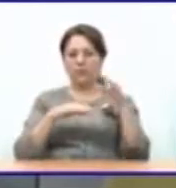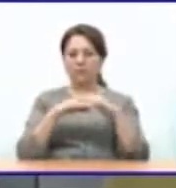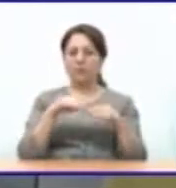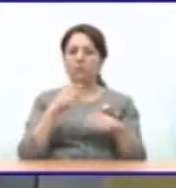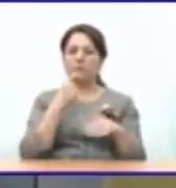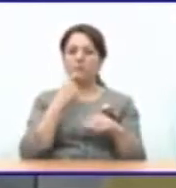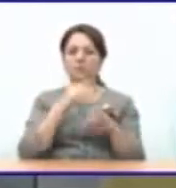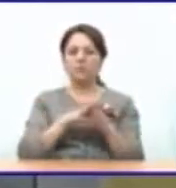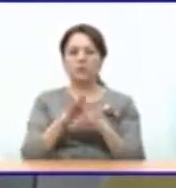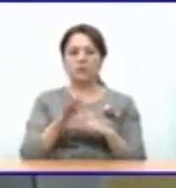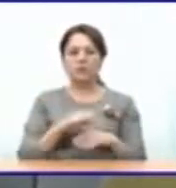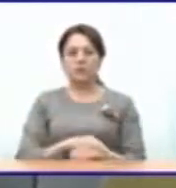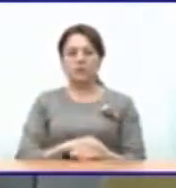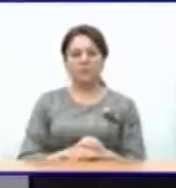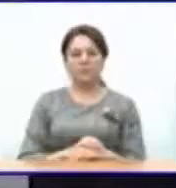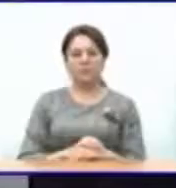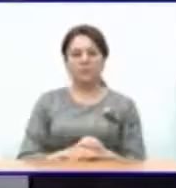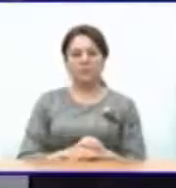ko'ring.